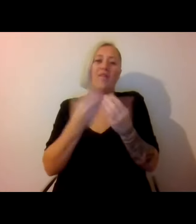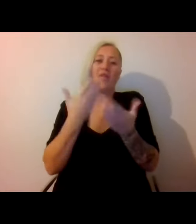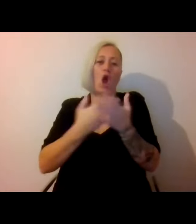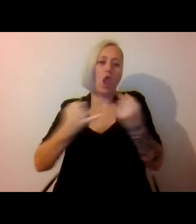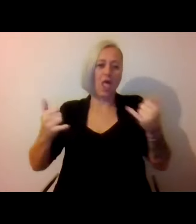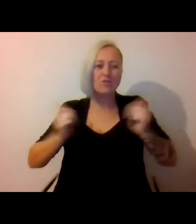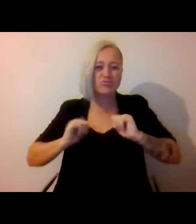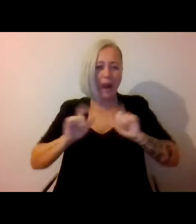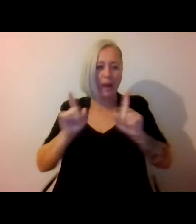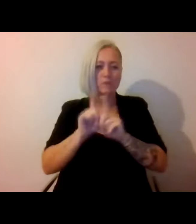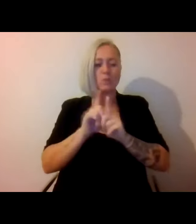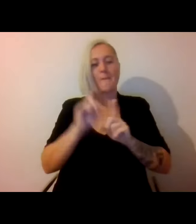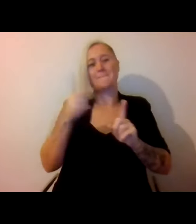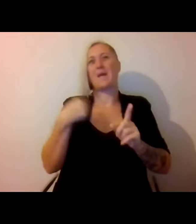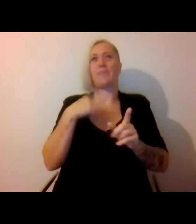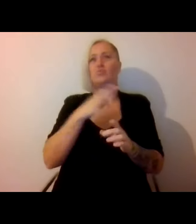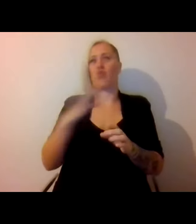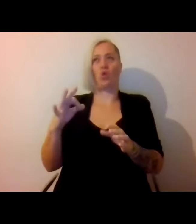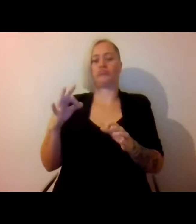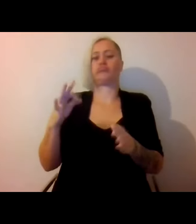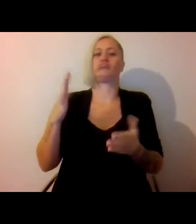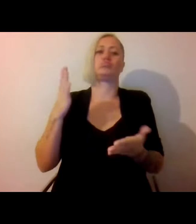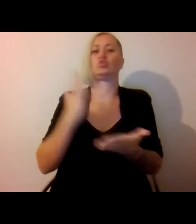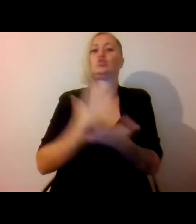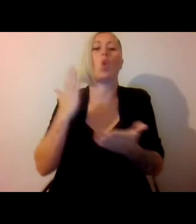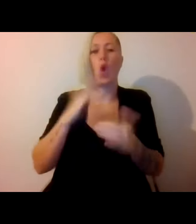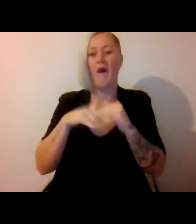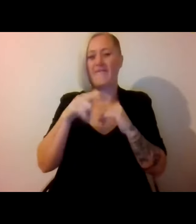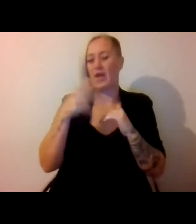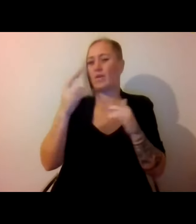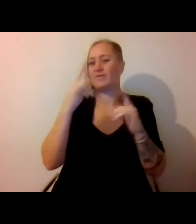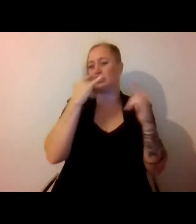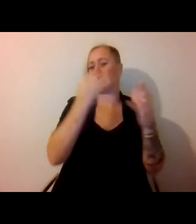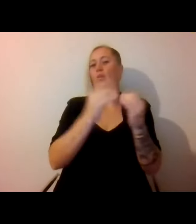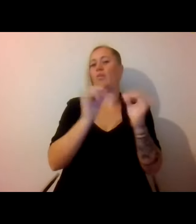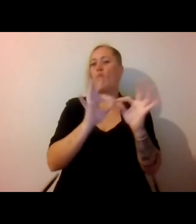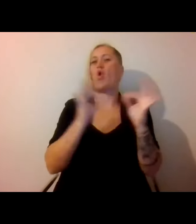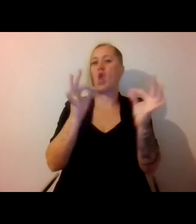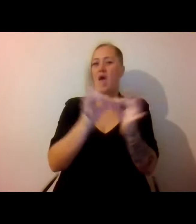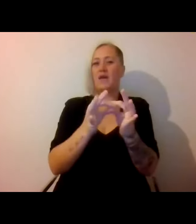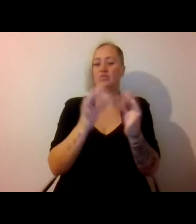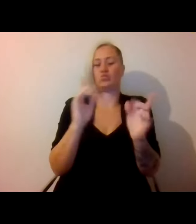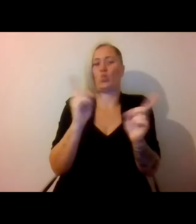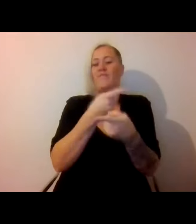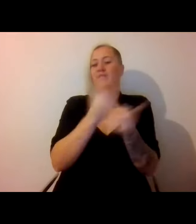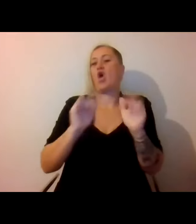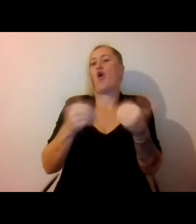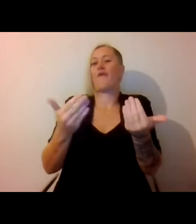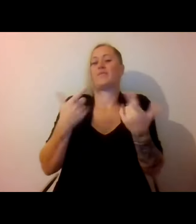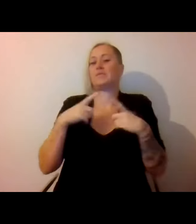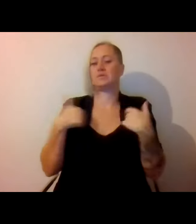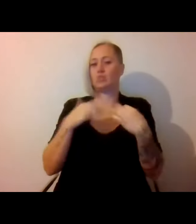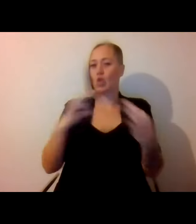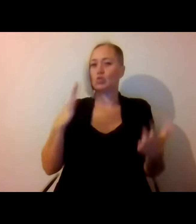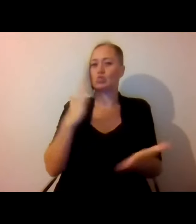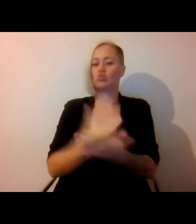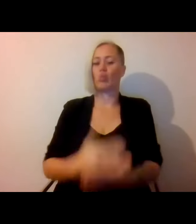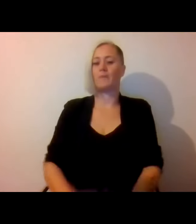sure on that, so we have to check with them organisation exactly what they offer, because I'm not sure.